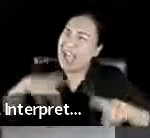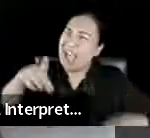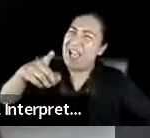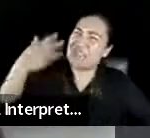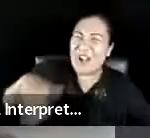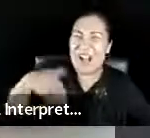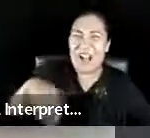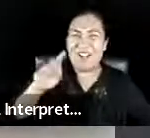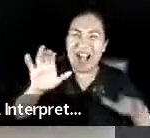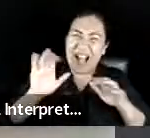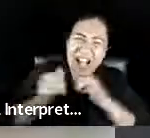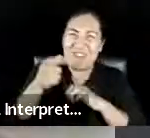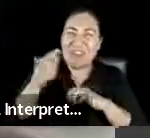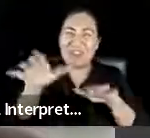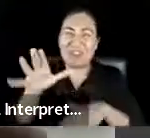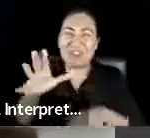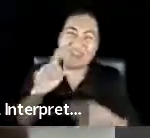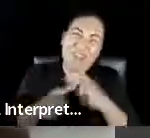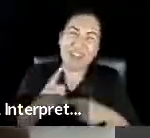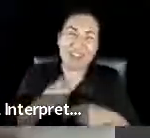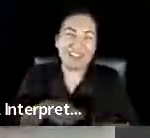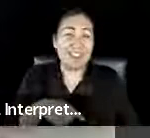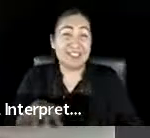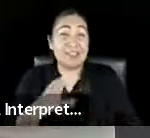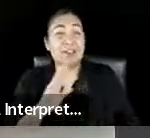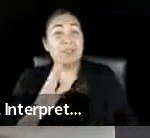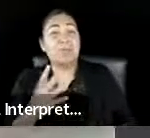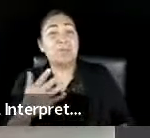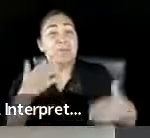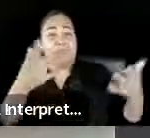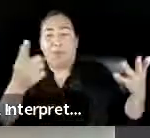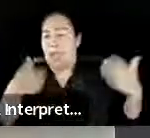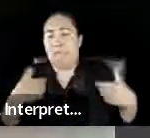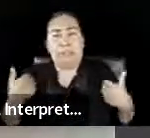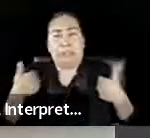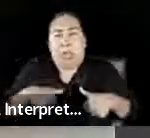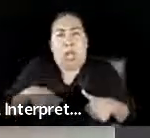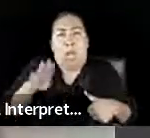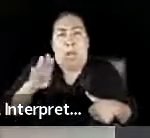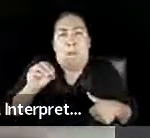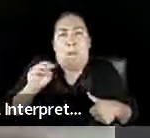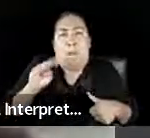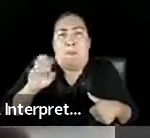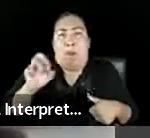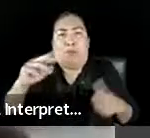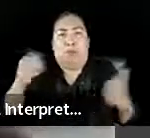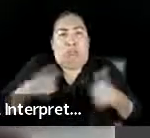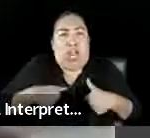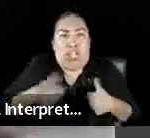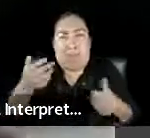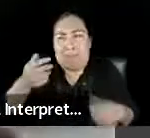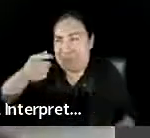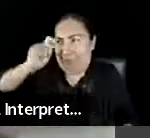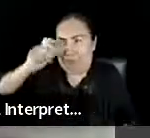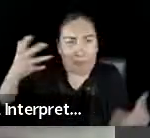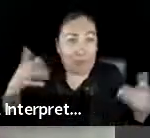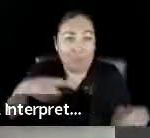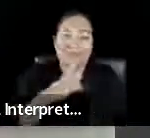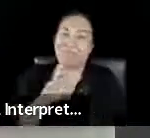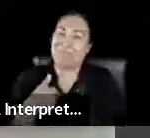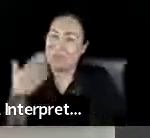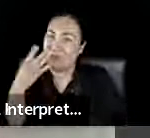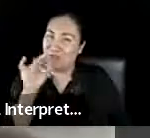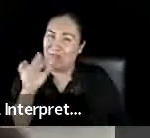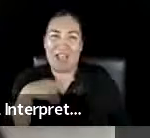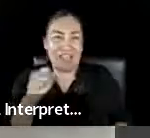you doing, my friend? Thank you. You So yeah, well, hey, oversold the look. I'm just in a bomber and a hat, my normal. But hey, dude, I don't know if I could party. rock that bomber or that